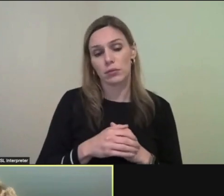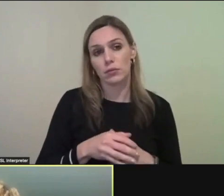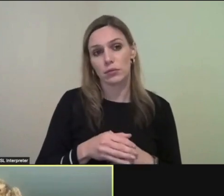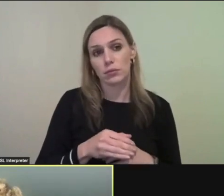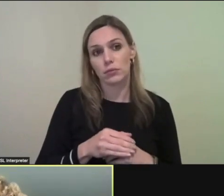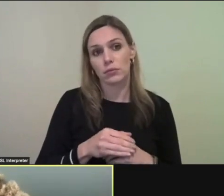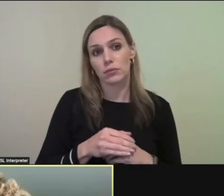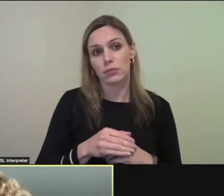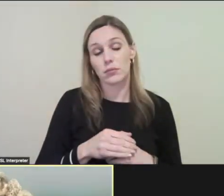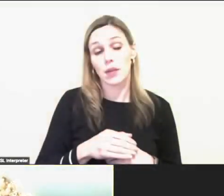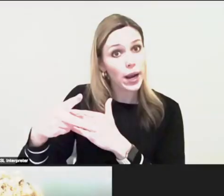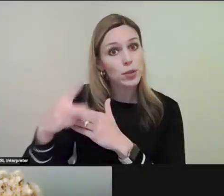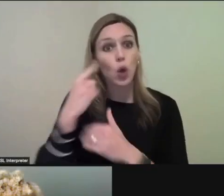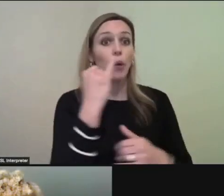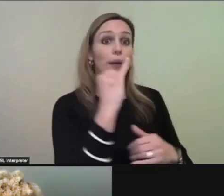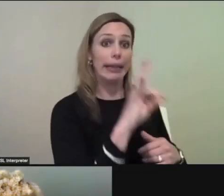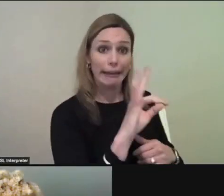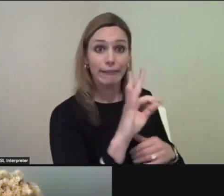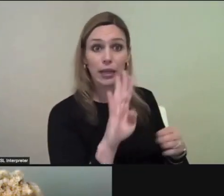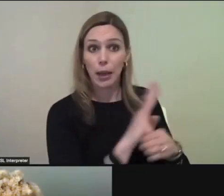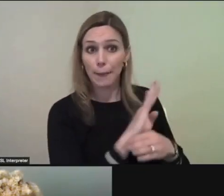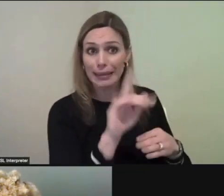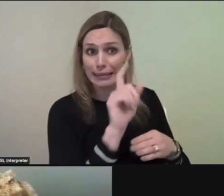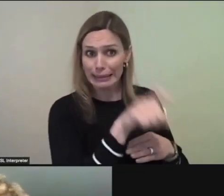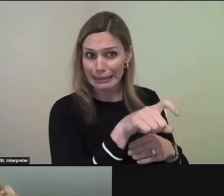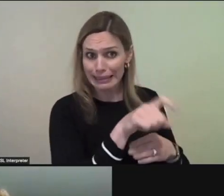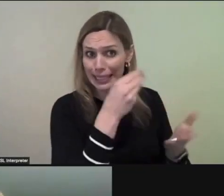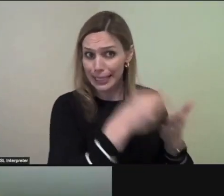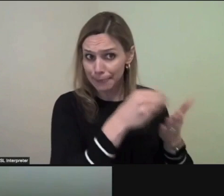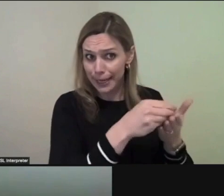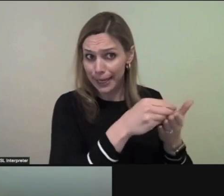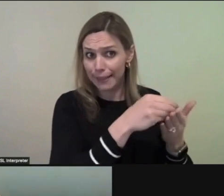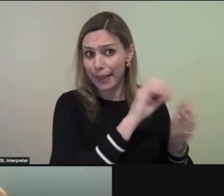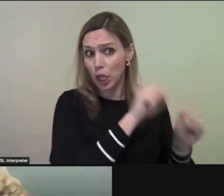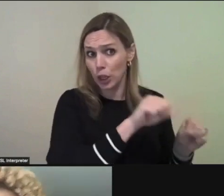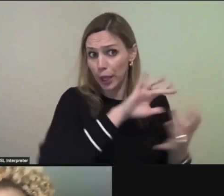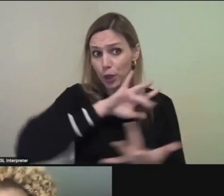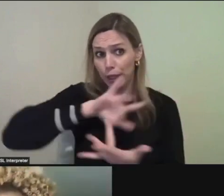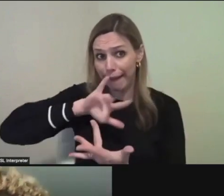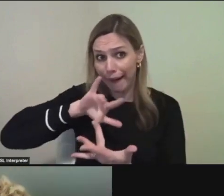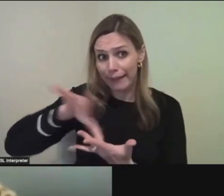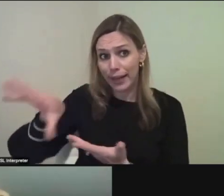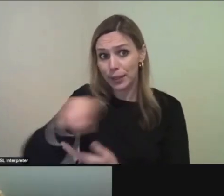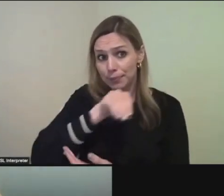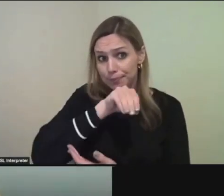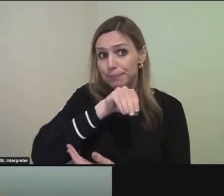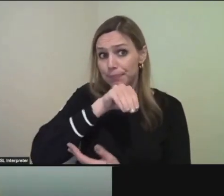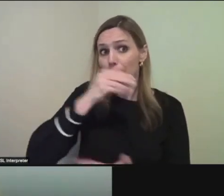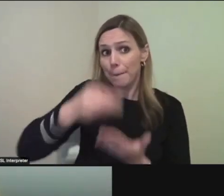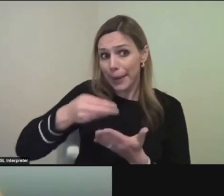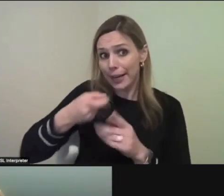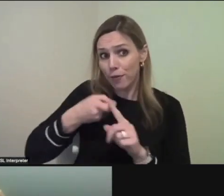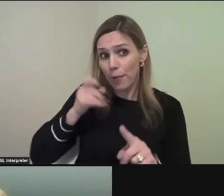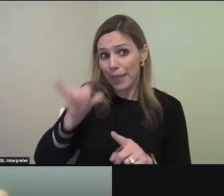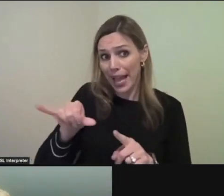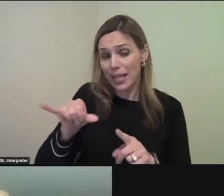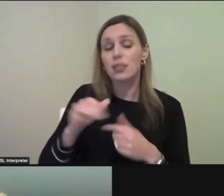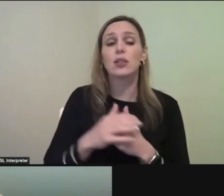brown businesses in Milwaukee? We are going to focus the business programs on